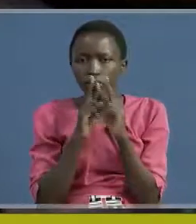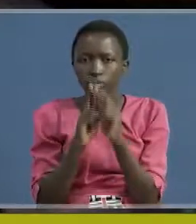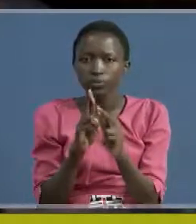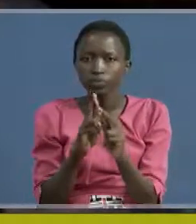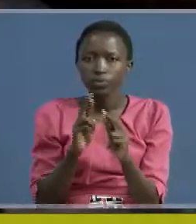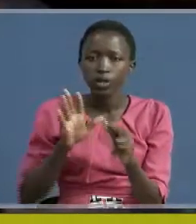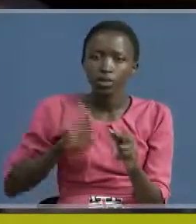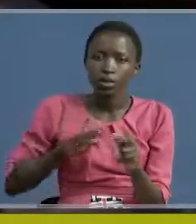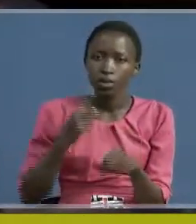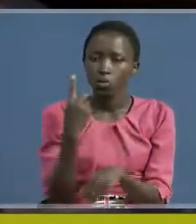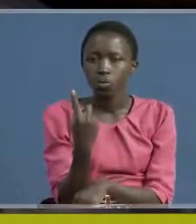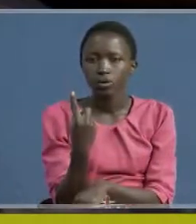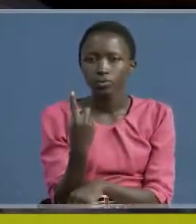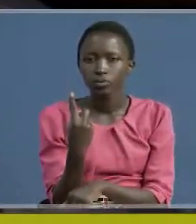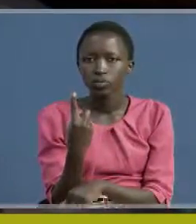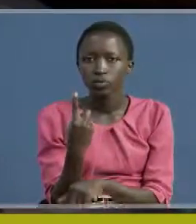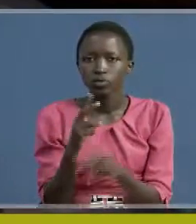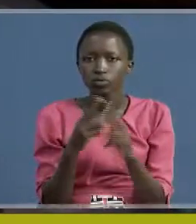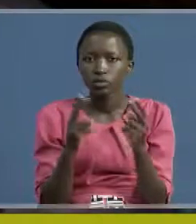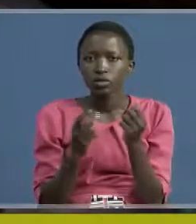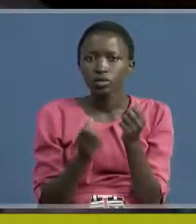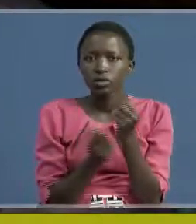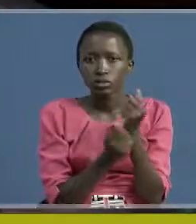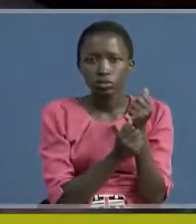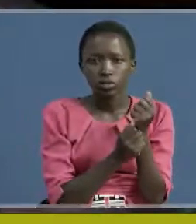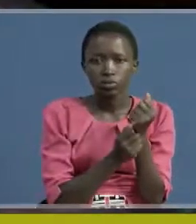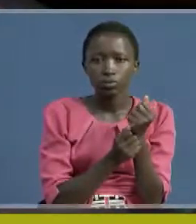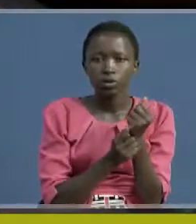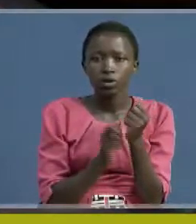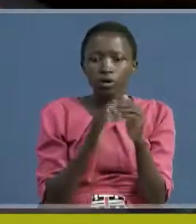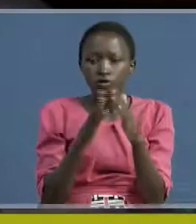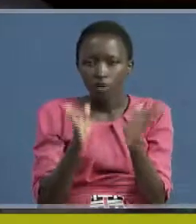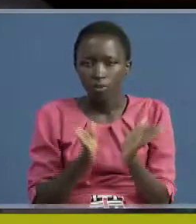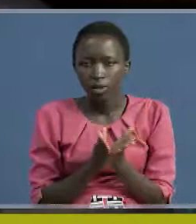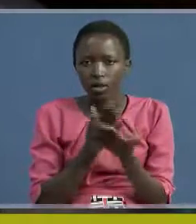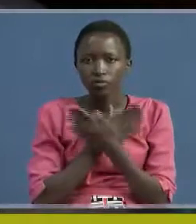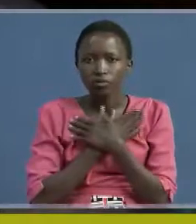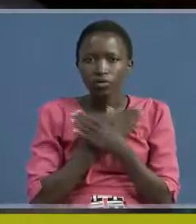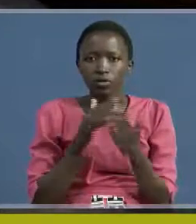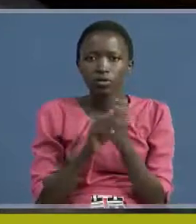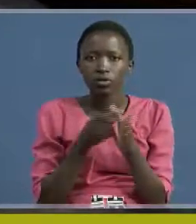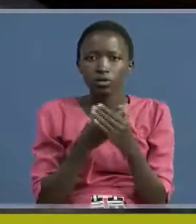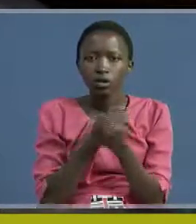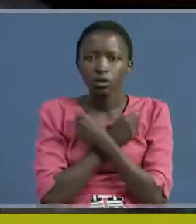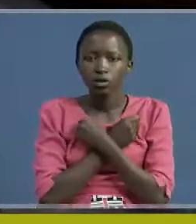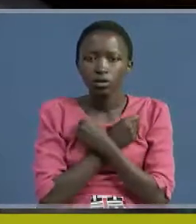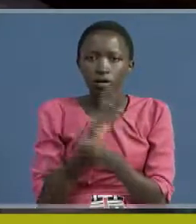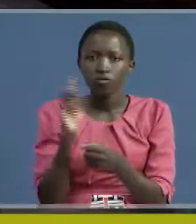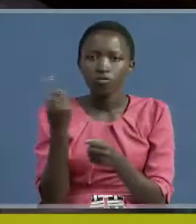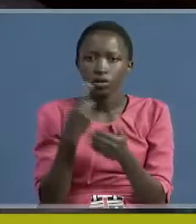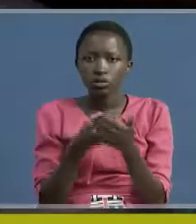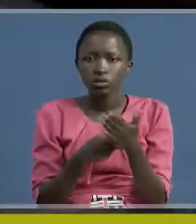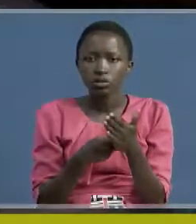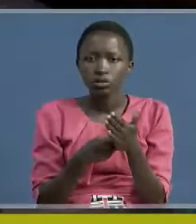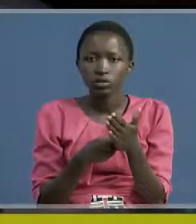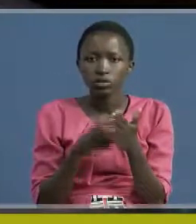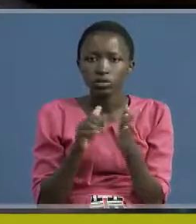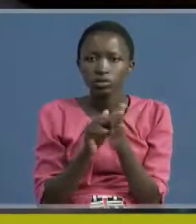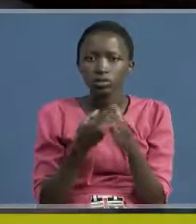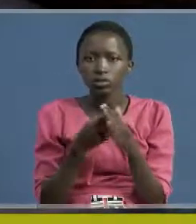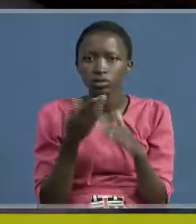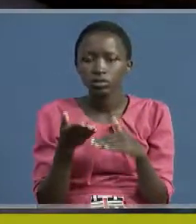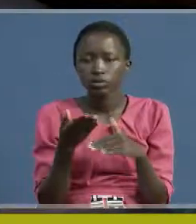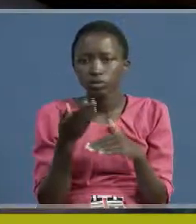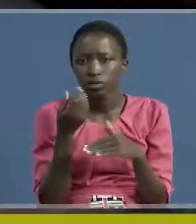is a mother of one with very supportive family and friends. The fact that she was in love with the first accused is not disputed, as confirmed